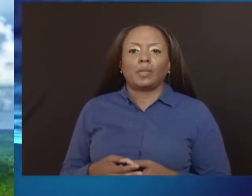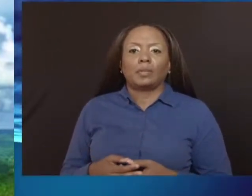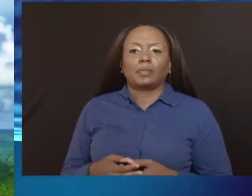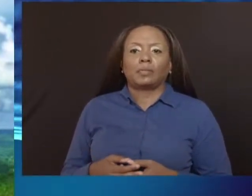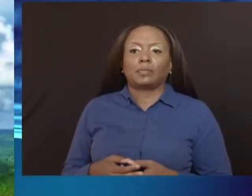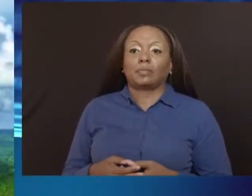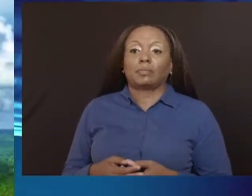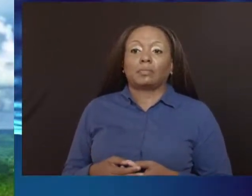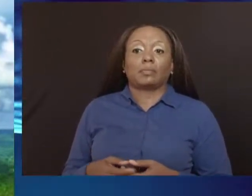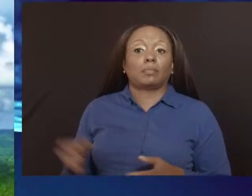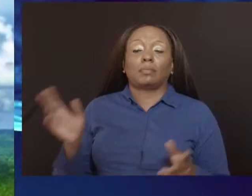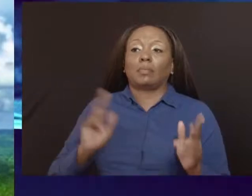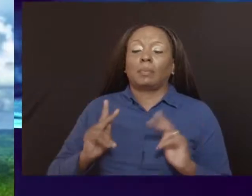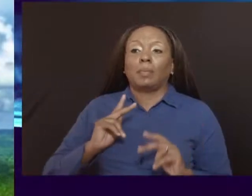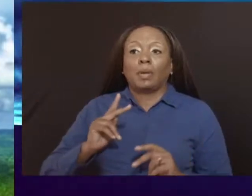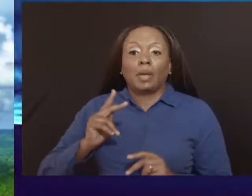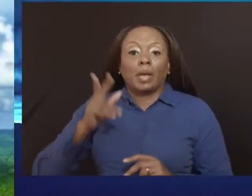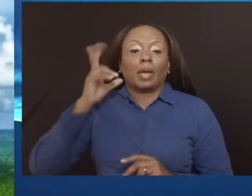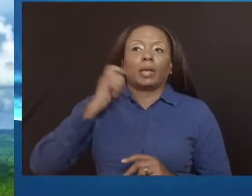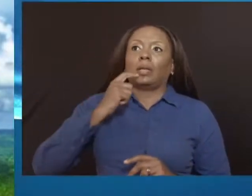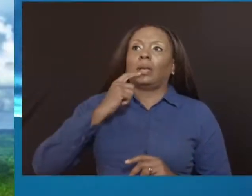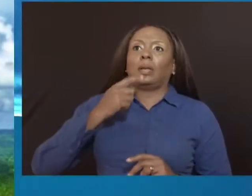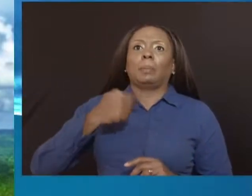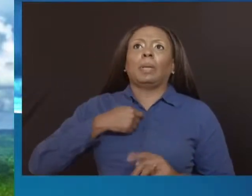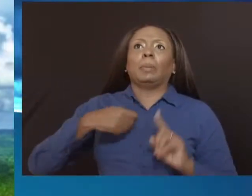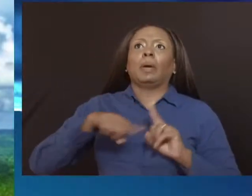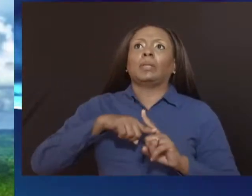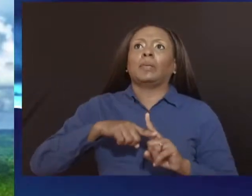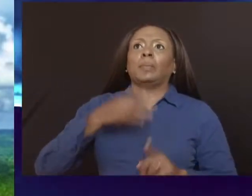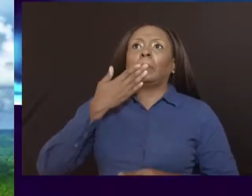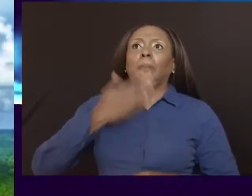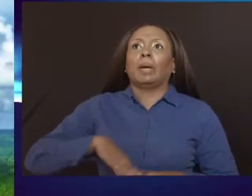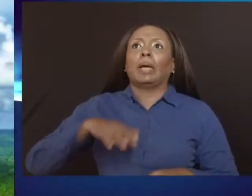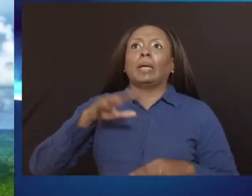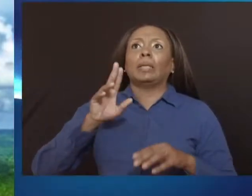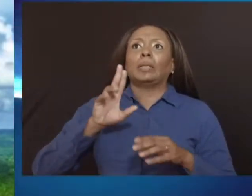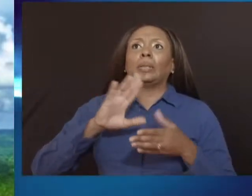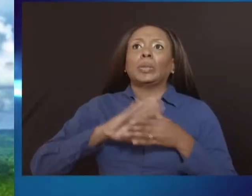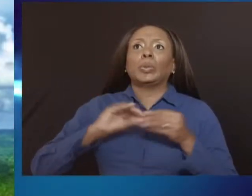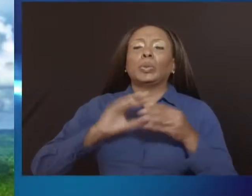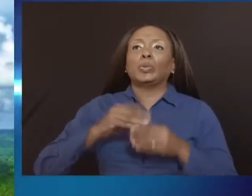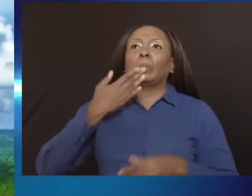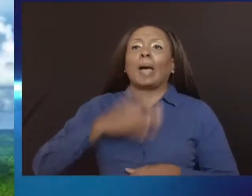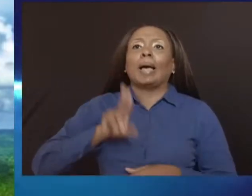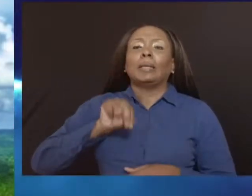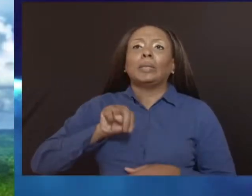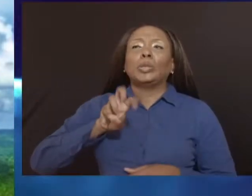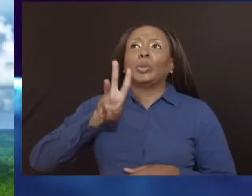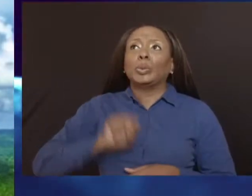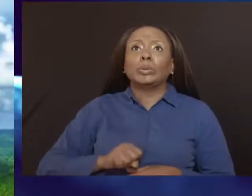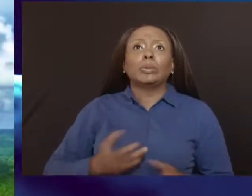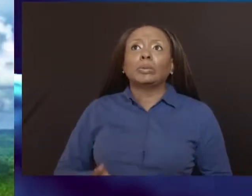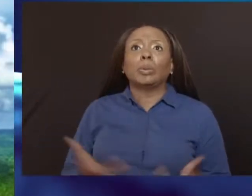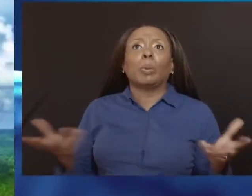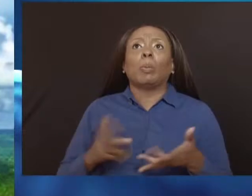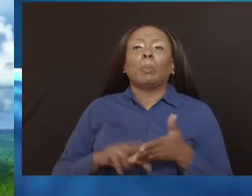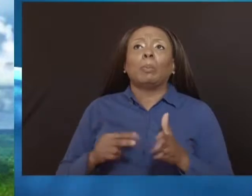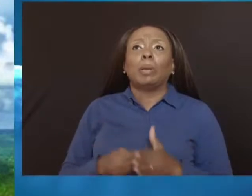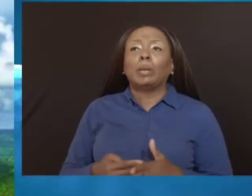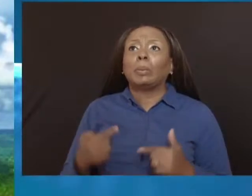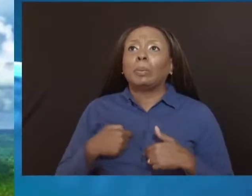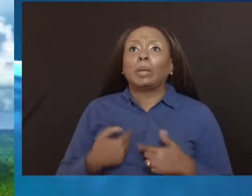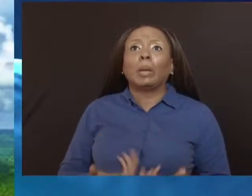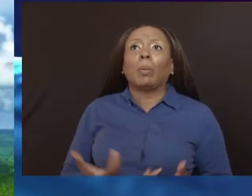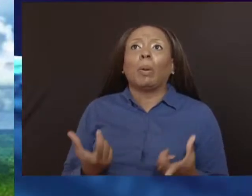essentially bad news. And we want to be able to have persons to ask these questions, the initial questions that you may have: what does this mean for me,